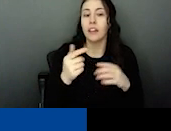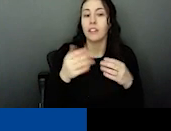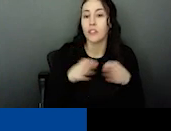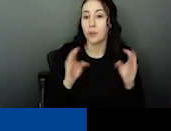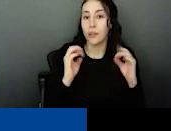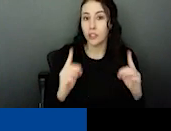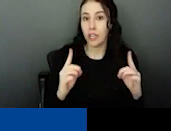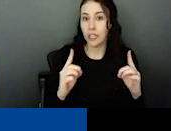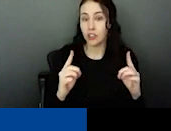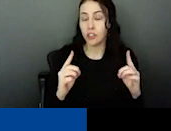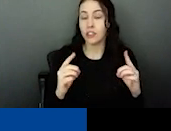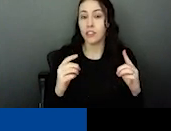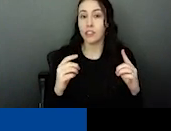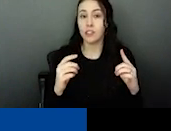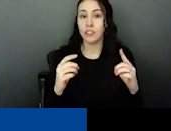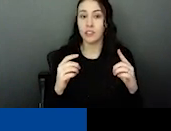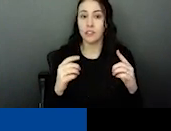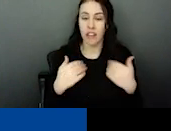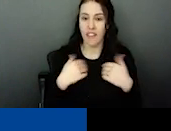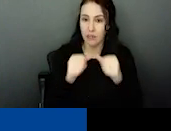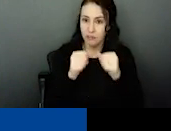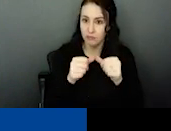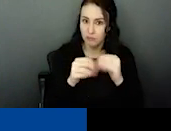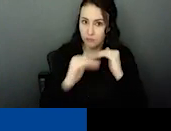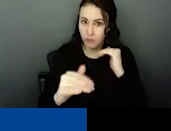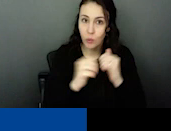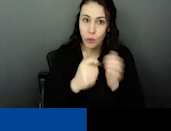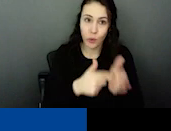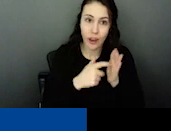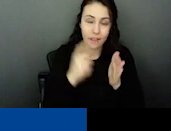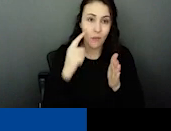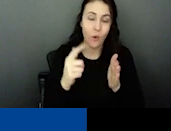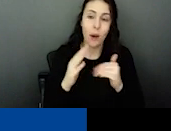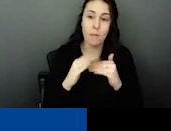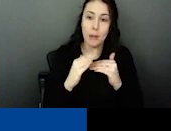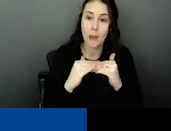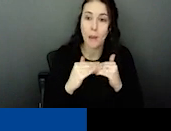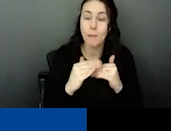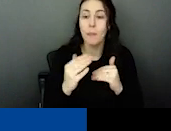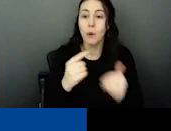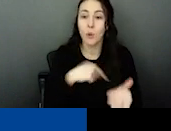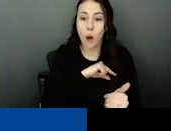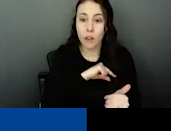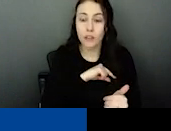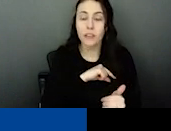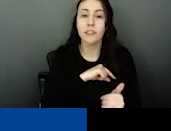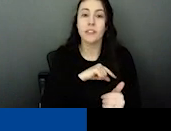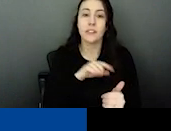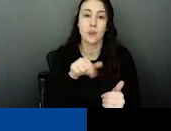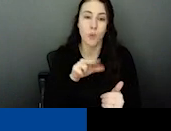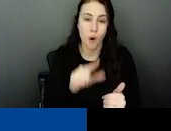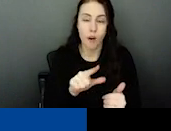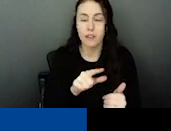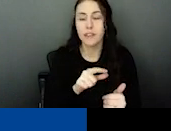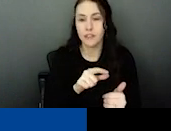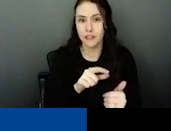having consistency with the requirements for minimum quals that ACCJC has, Those are some of the things that we'll be updating in that handbook. And there's